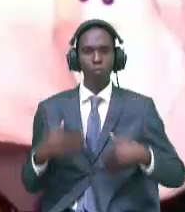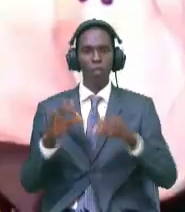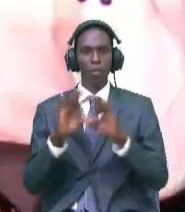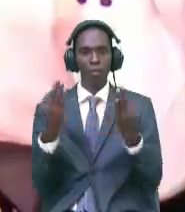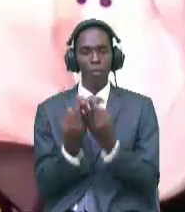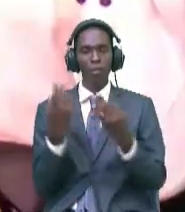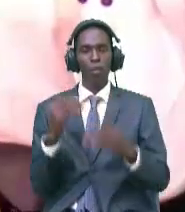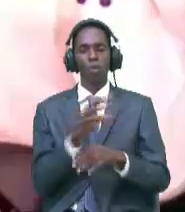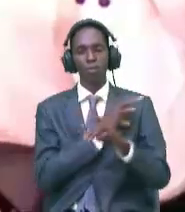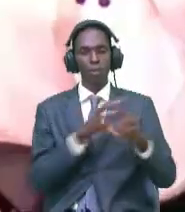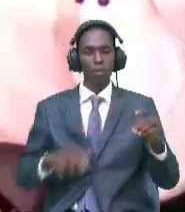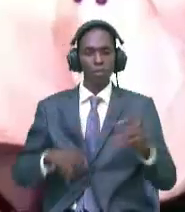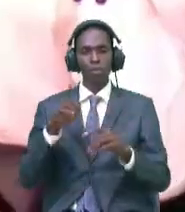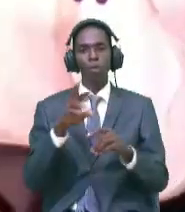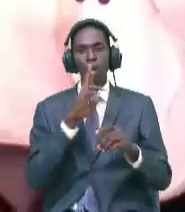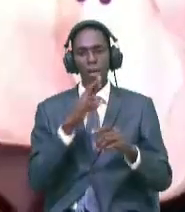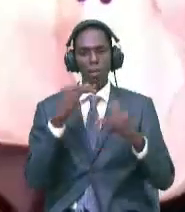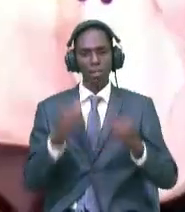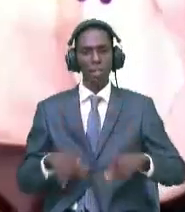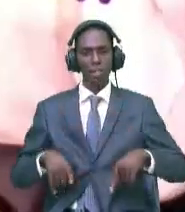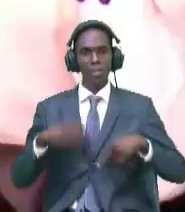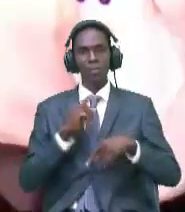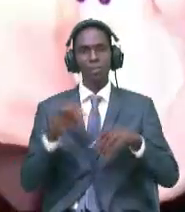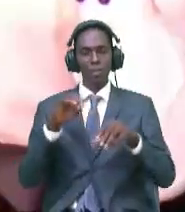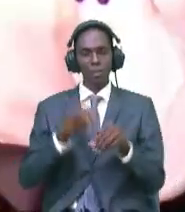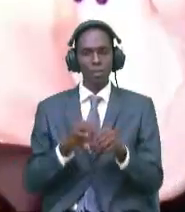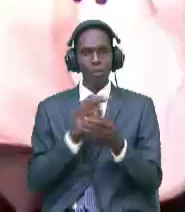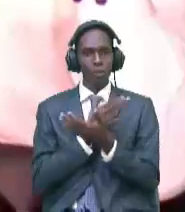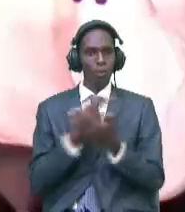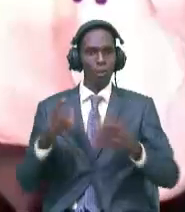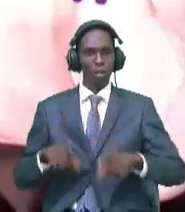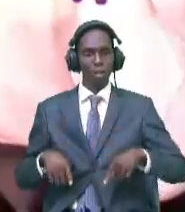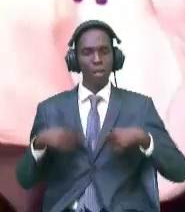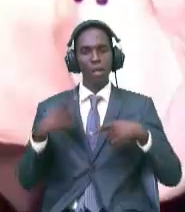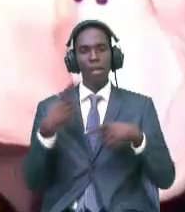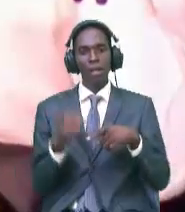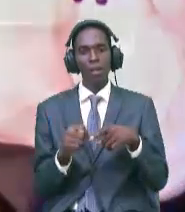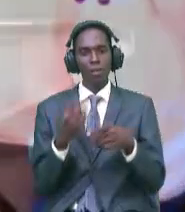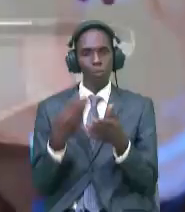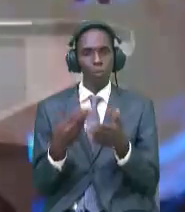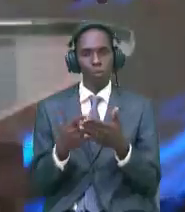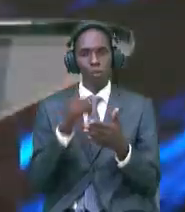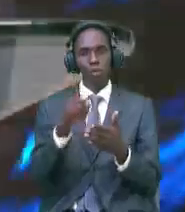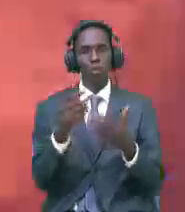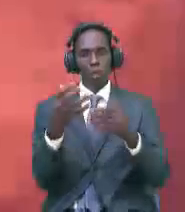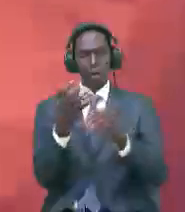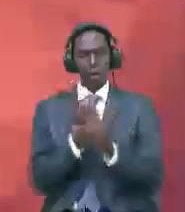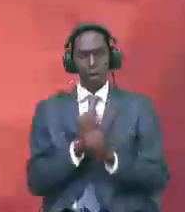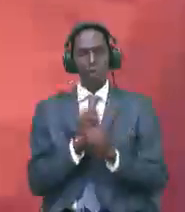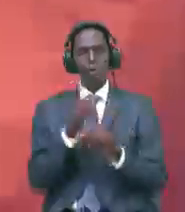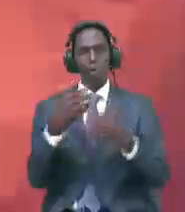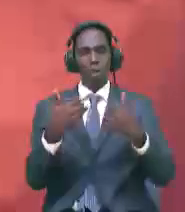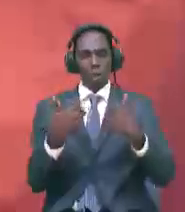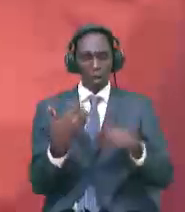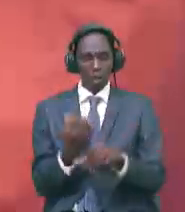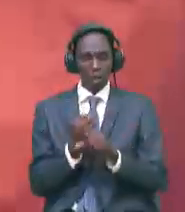member, and you are living a righteous life, and the money you have it in a righteous way,